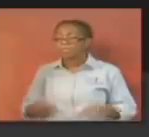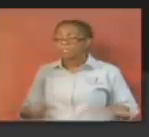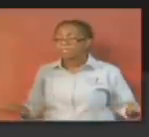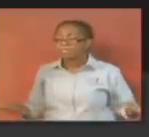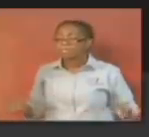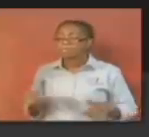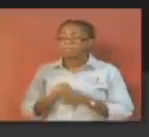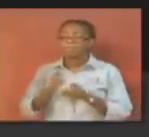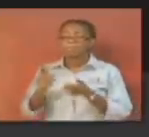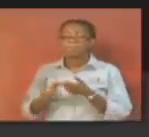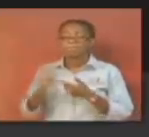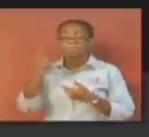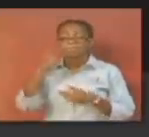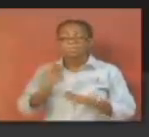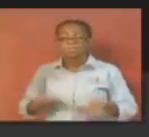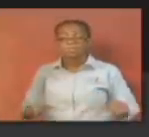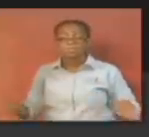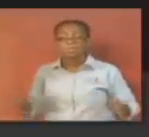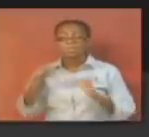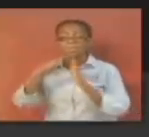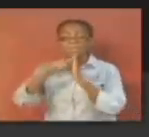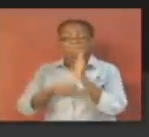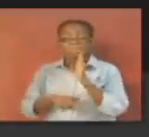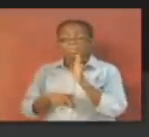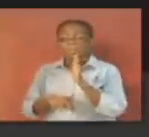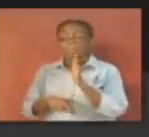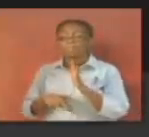the latest on that?